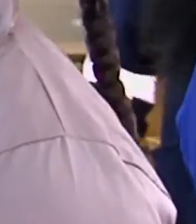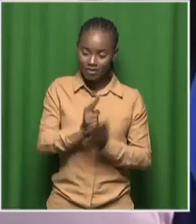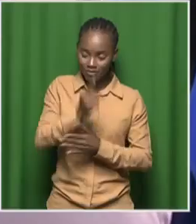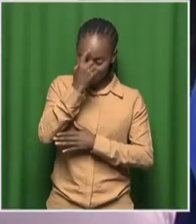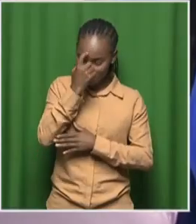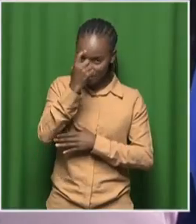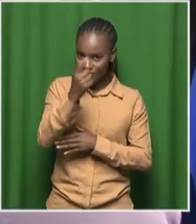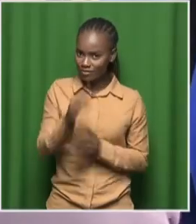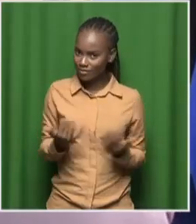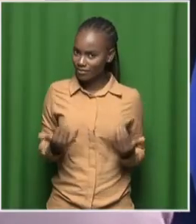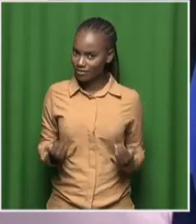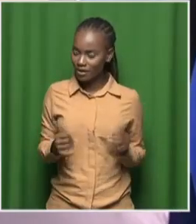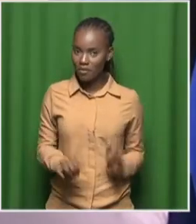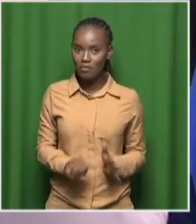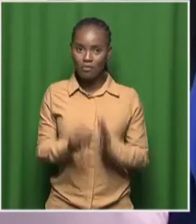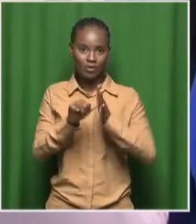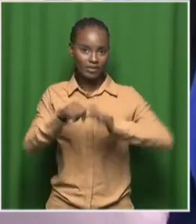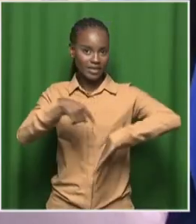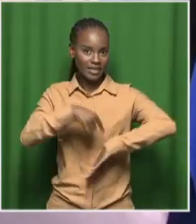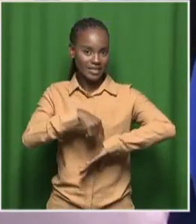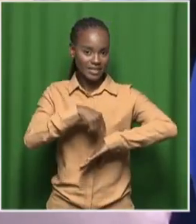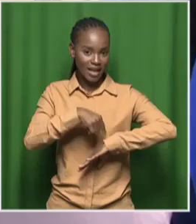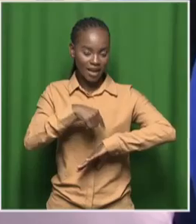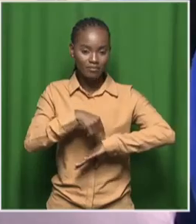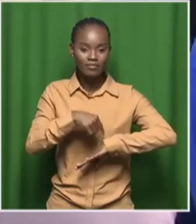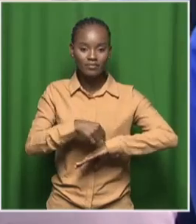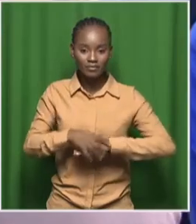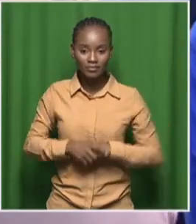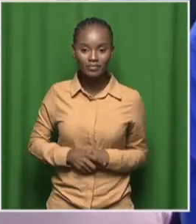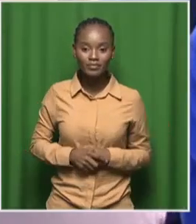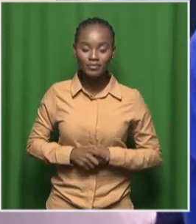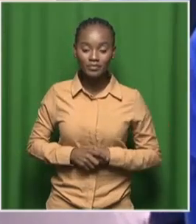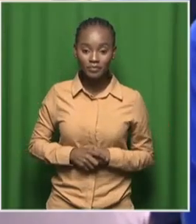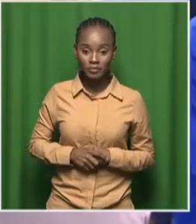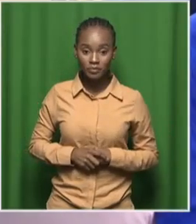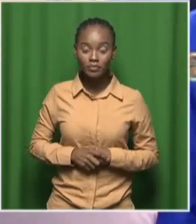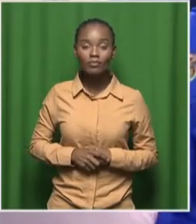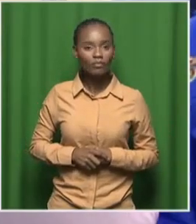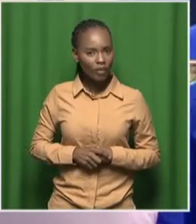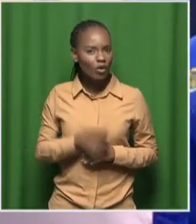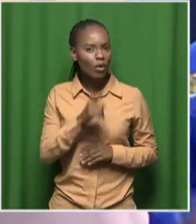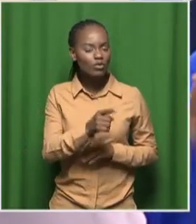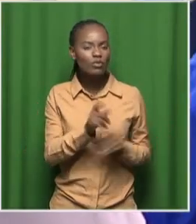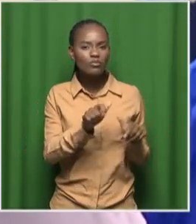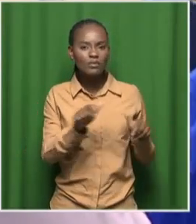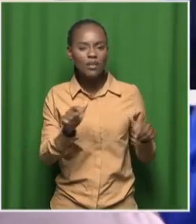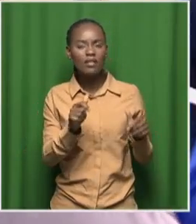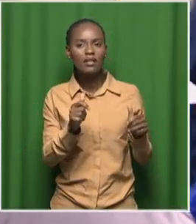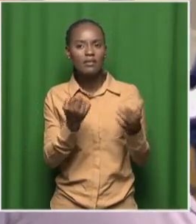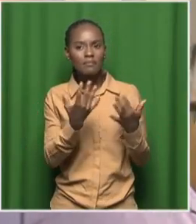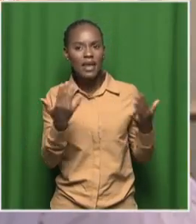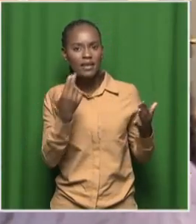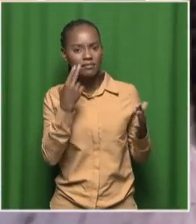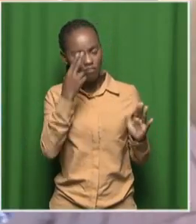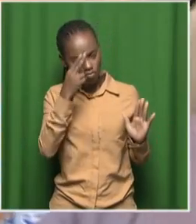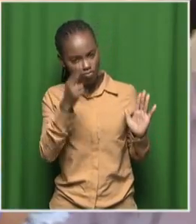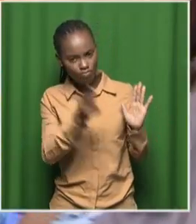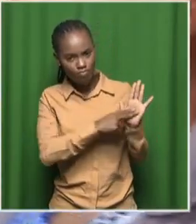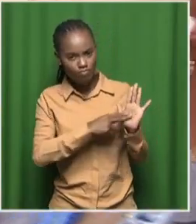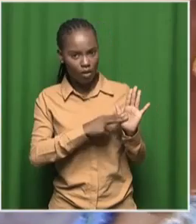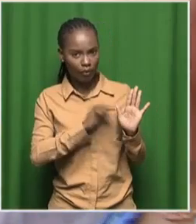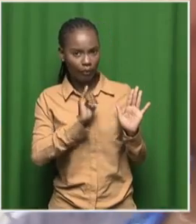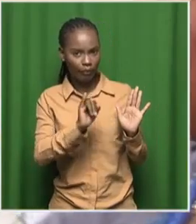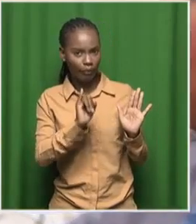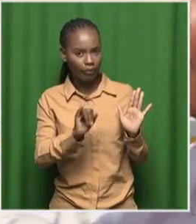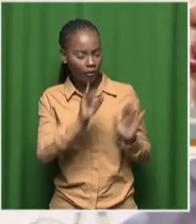higher education, the placement situation, and of course, the narrative around Tvet colleges, Deputy Minister. Thank you very much for